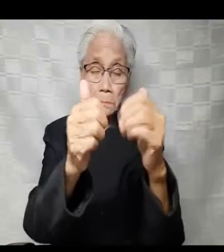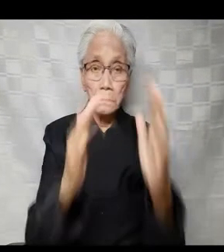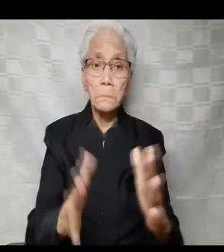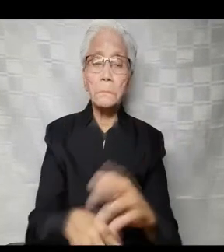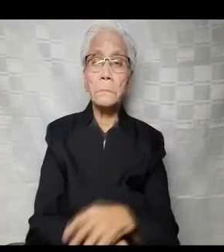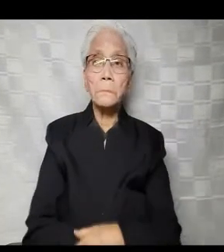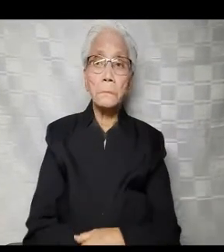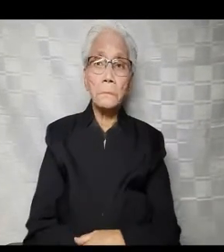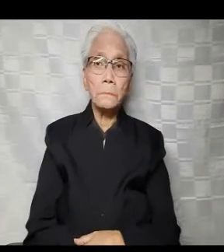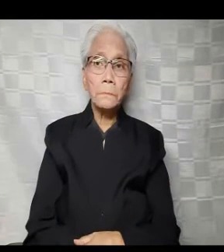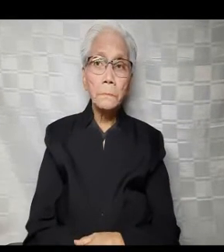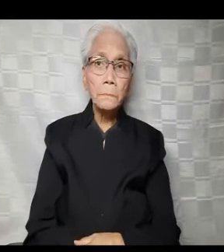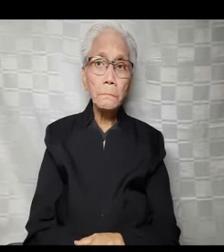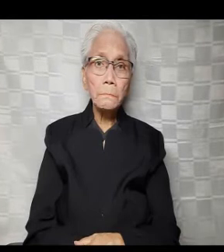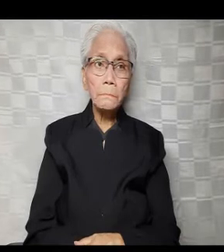discipleship.